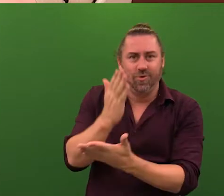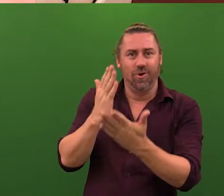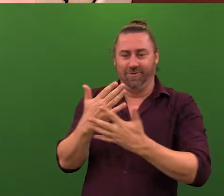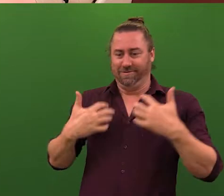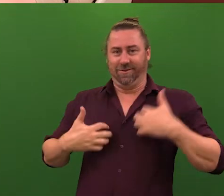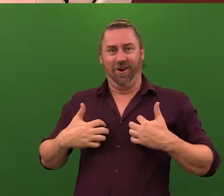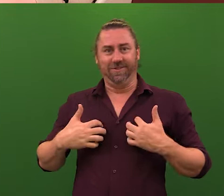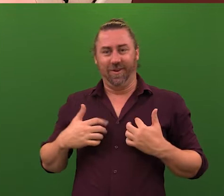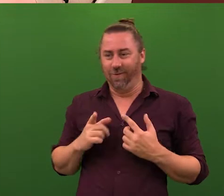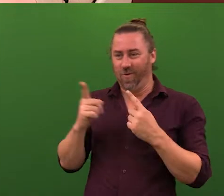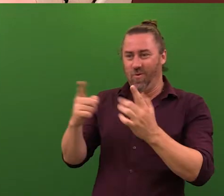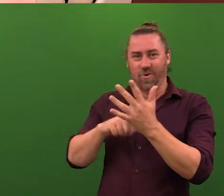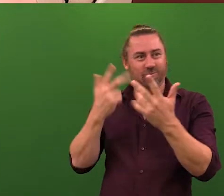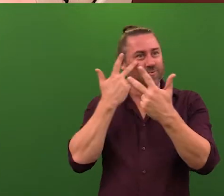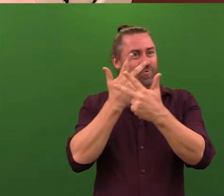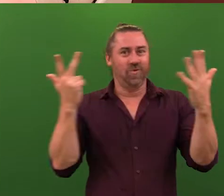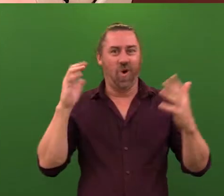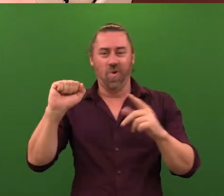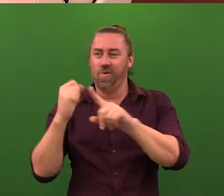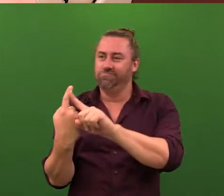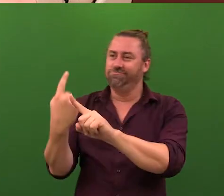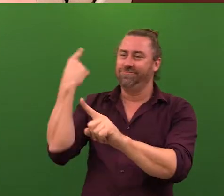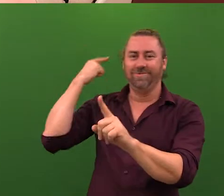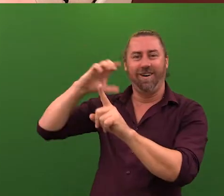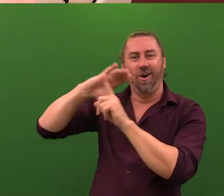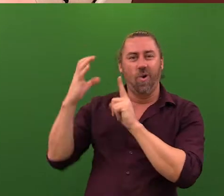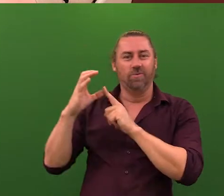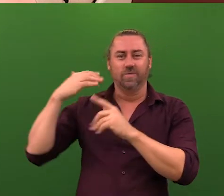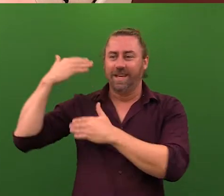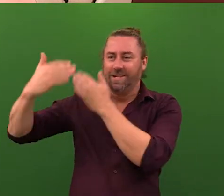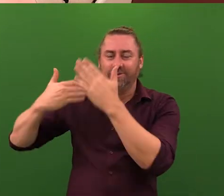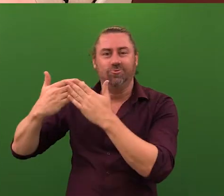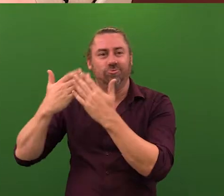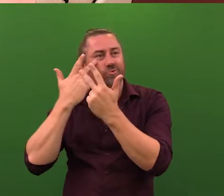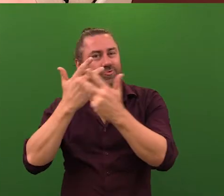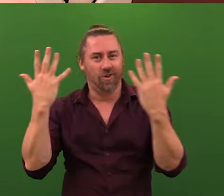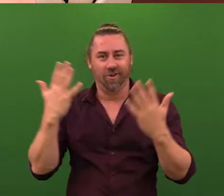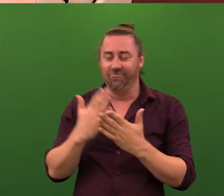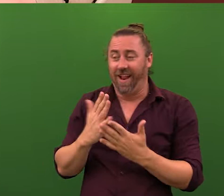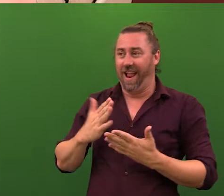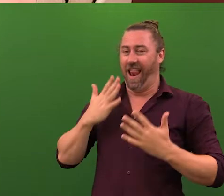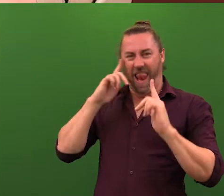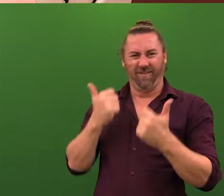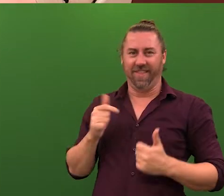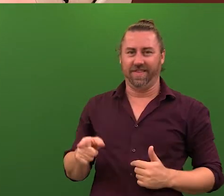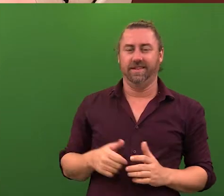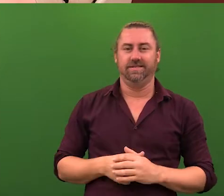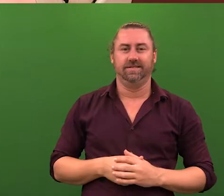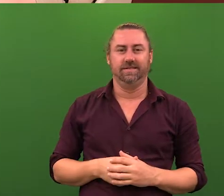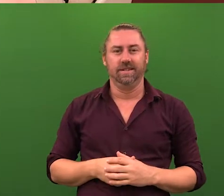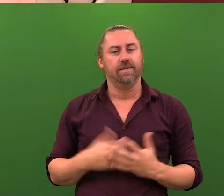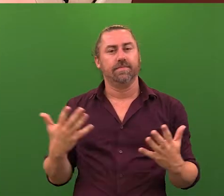What's really exciting for us to have you here and exhibiting with us. So, yeah.